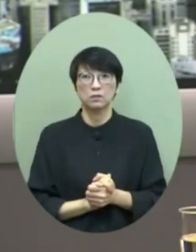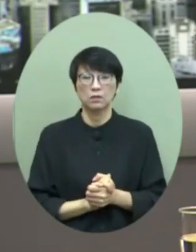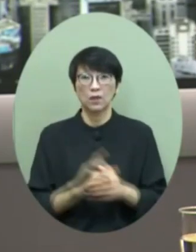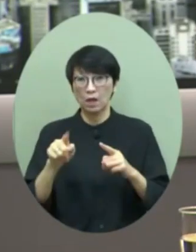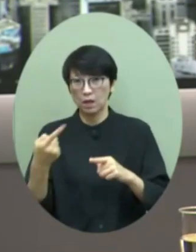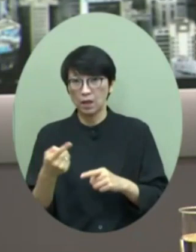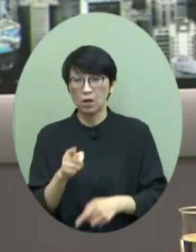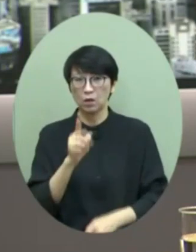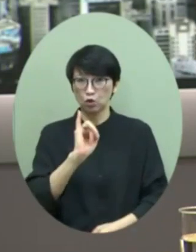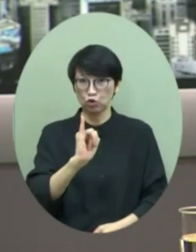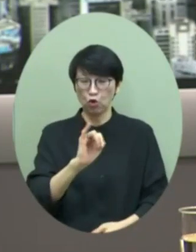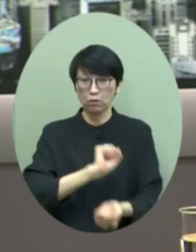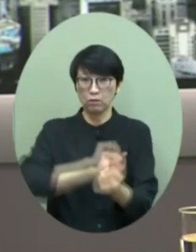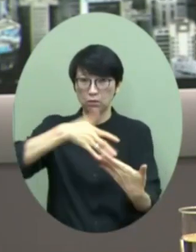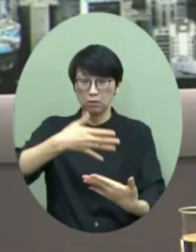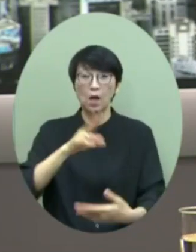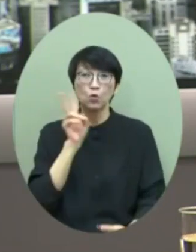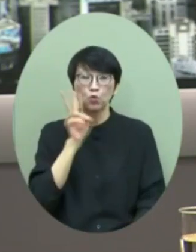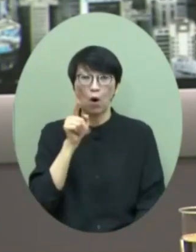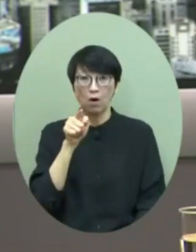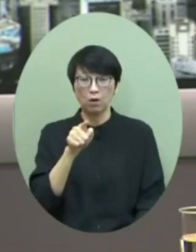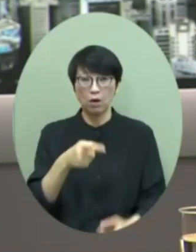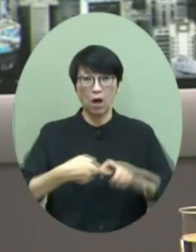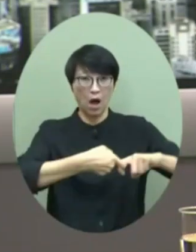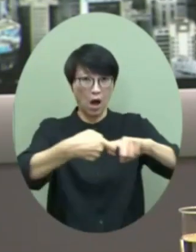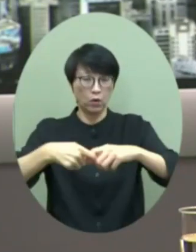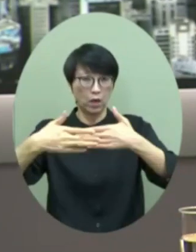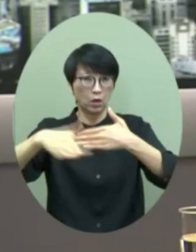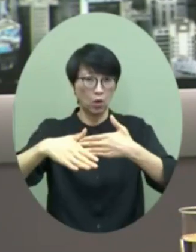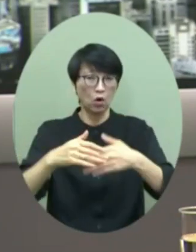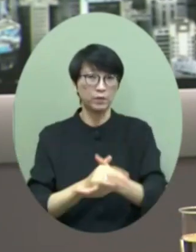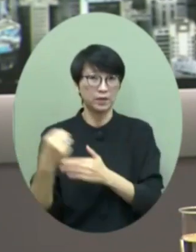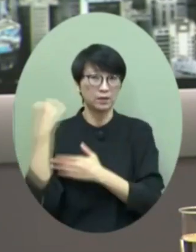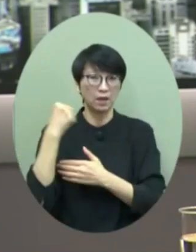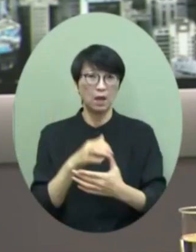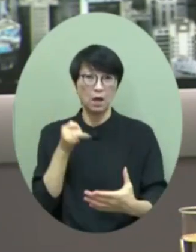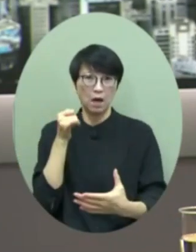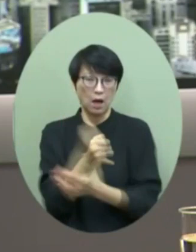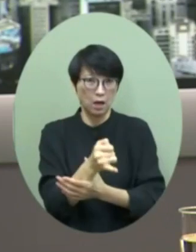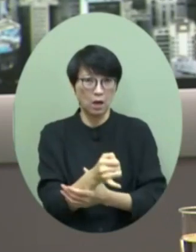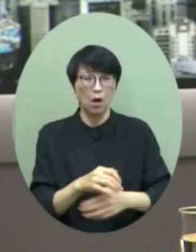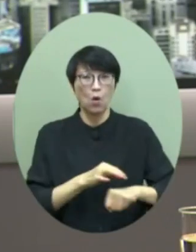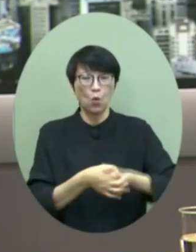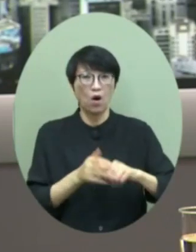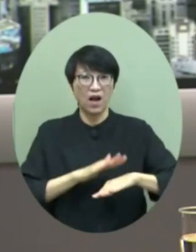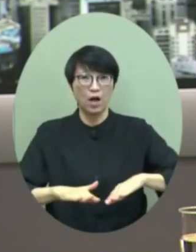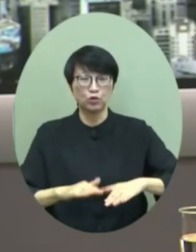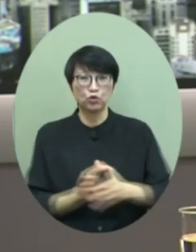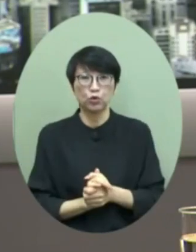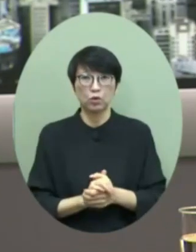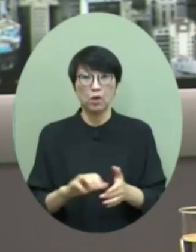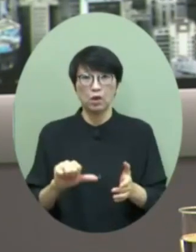imprisonment sentence, so people must be aware of that. And also, for